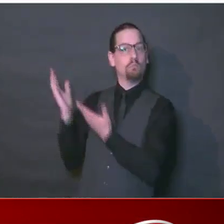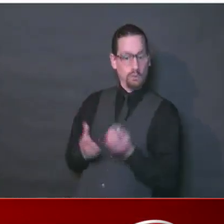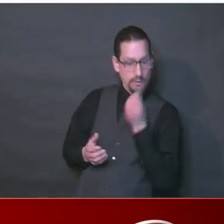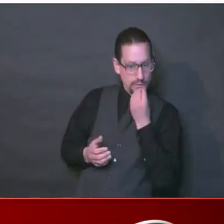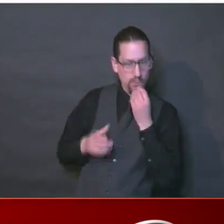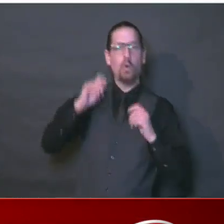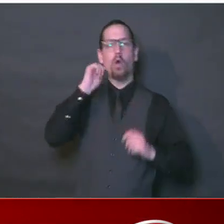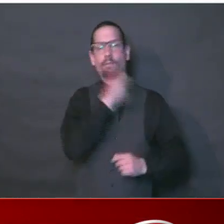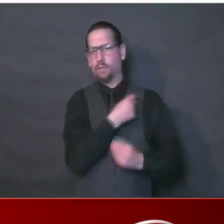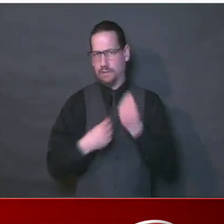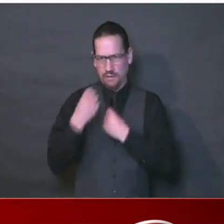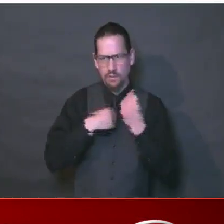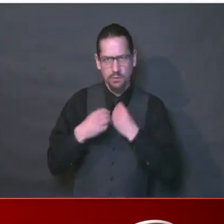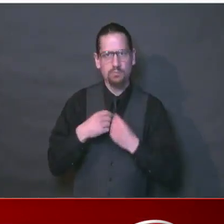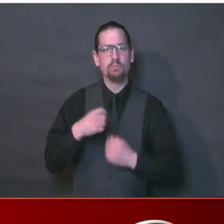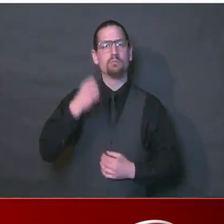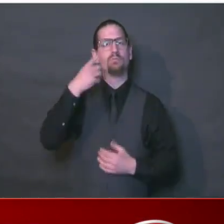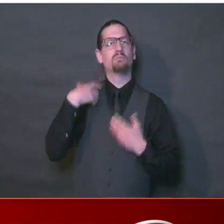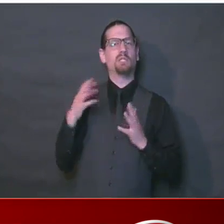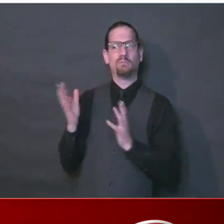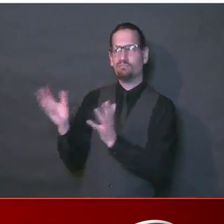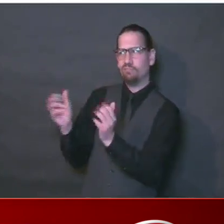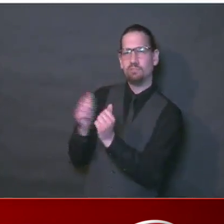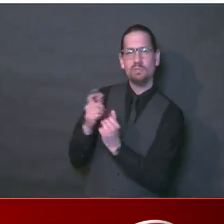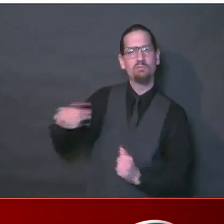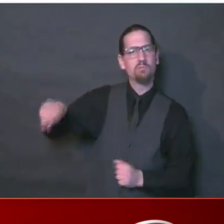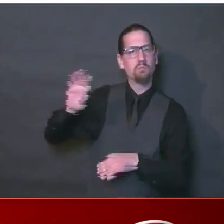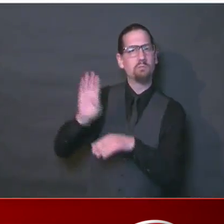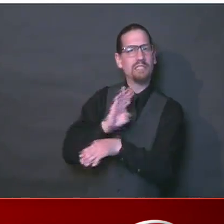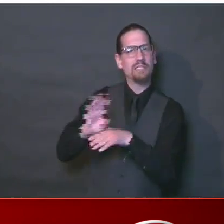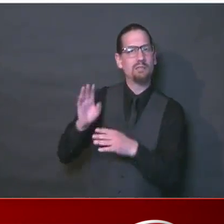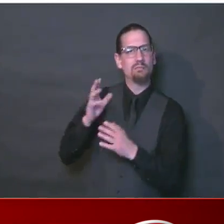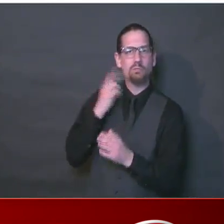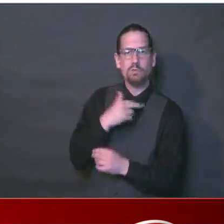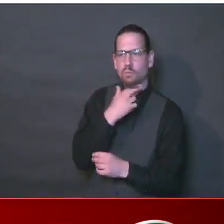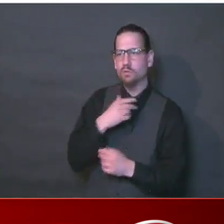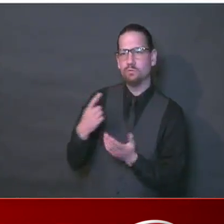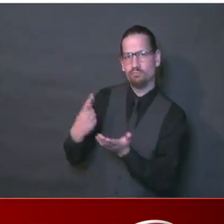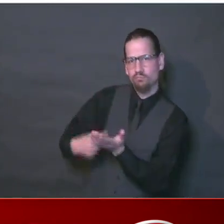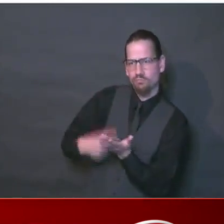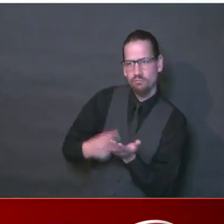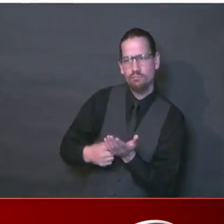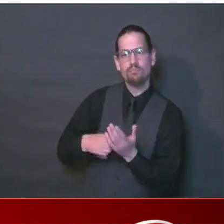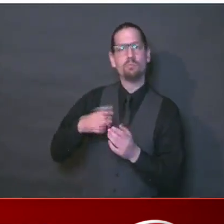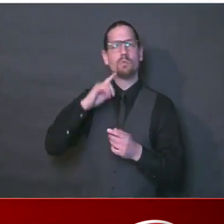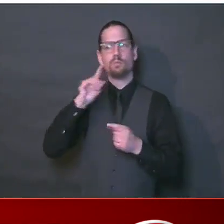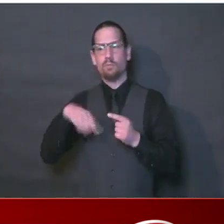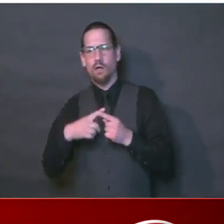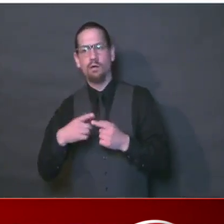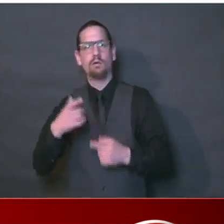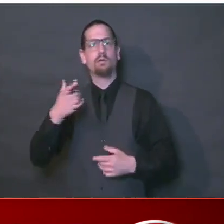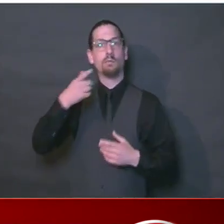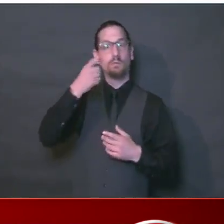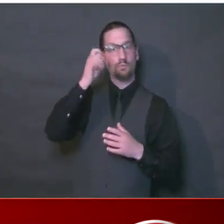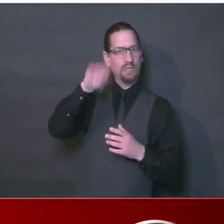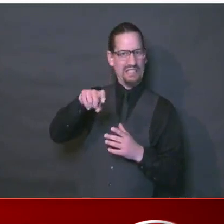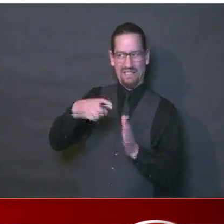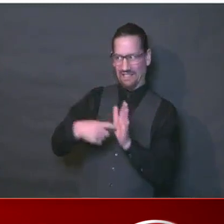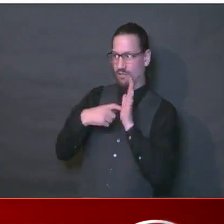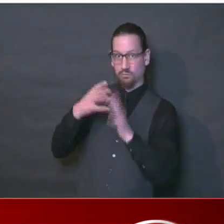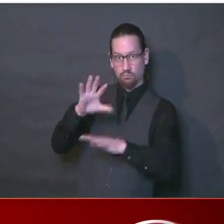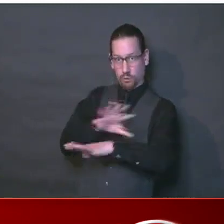to retain employee logs and the names of customers for at least 30 days. Only